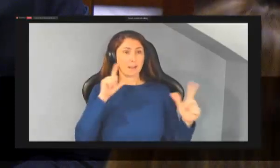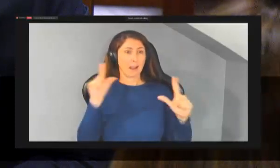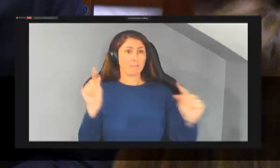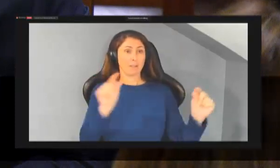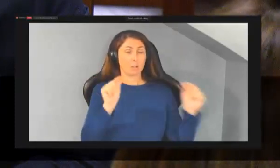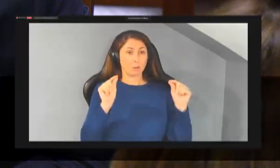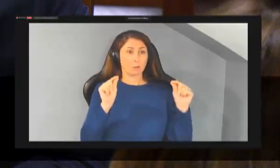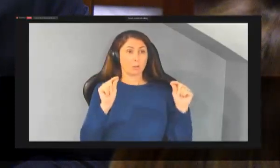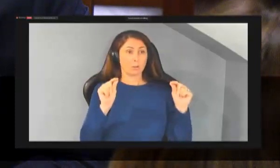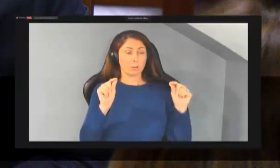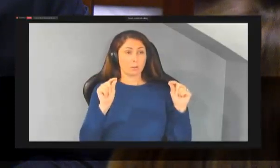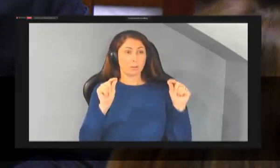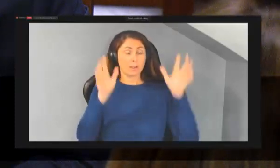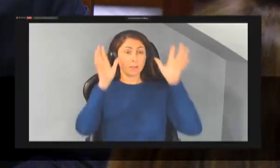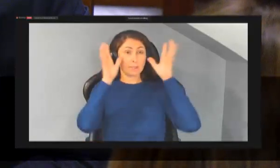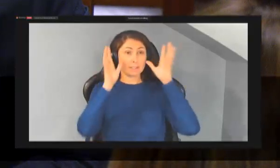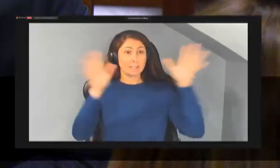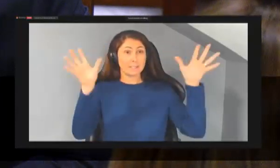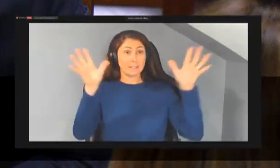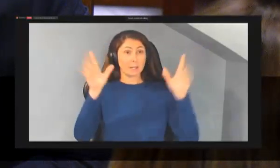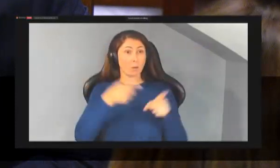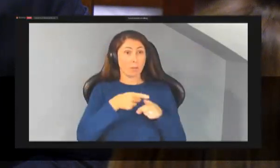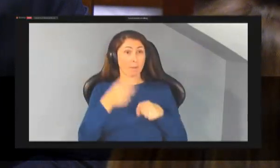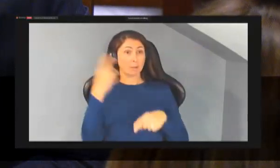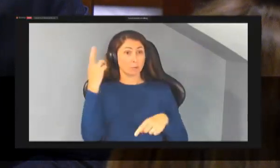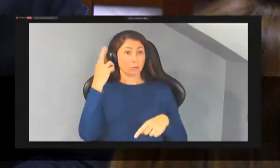Deer are the major reason for,